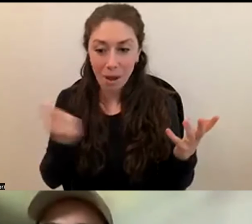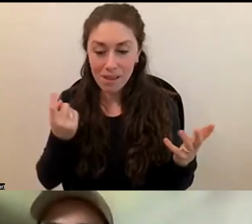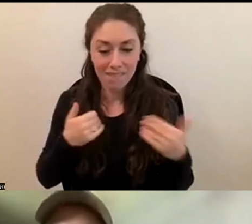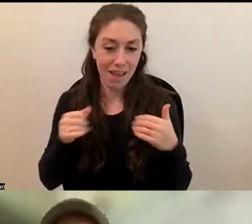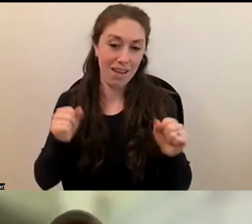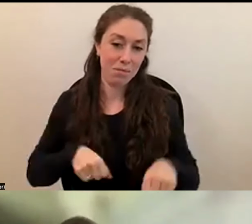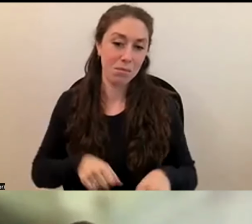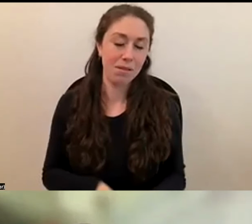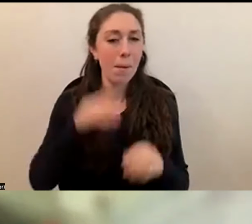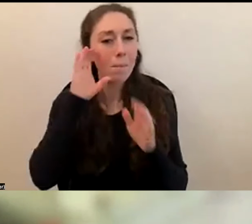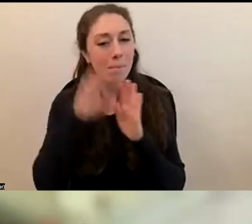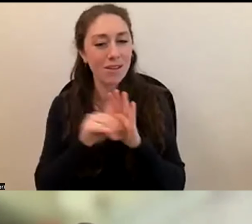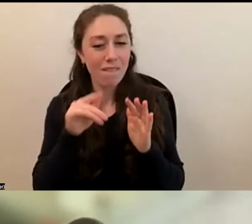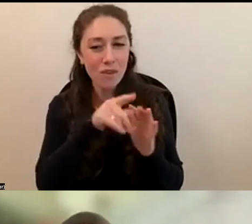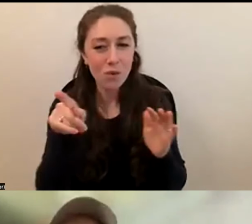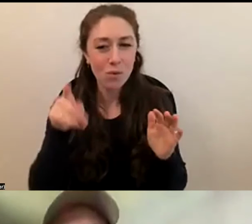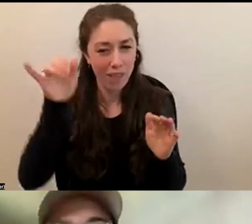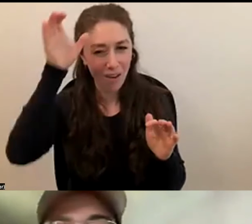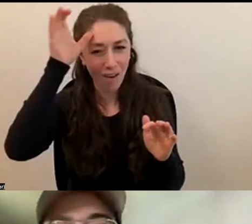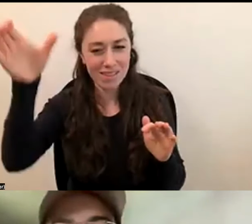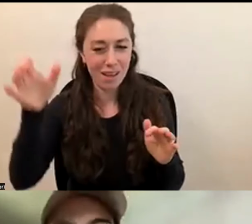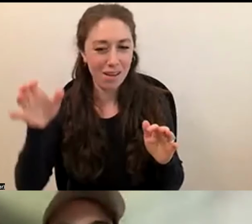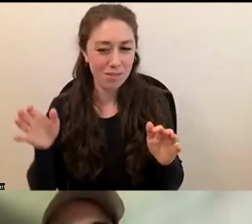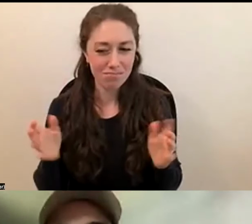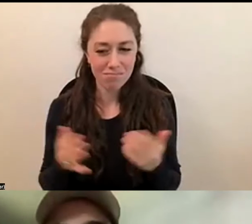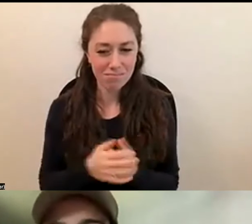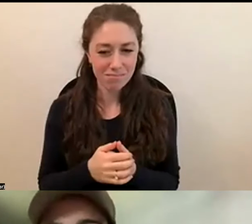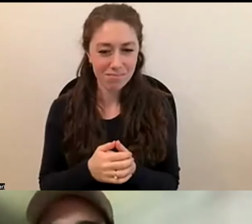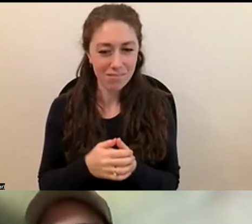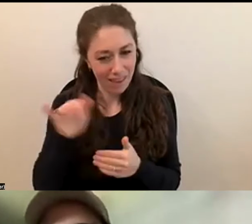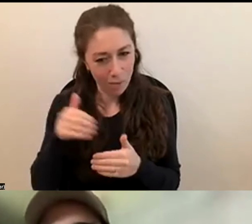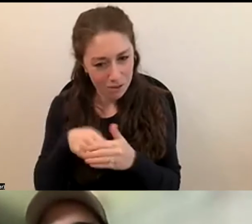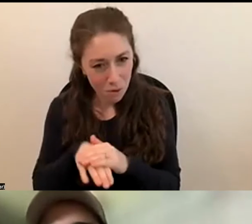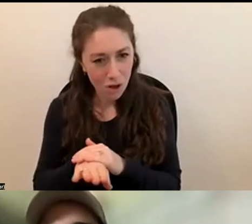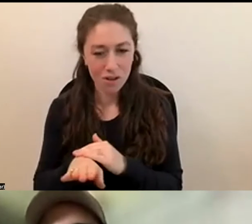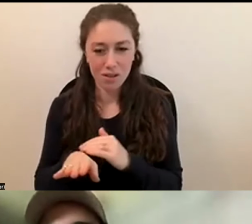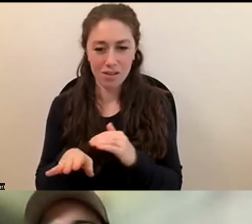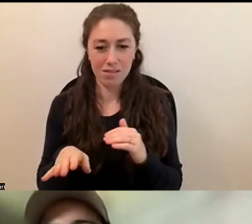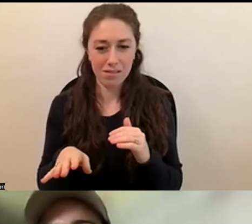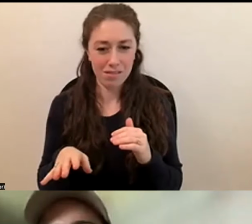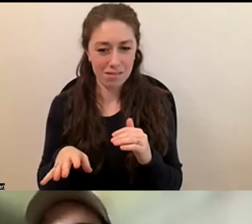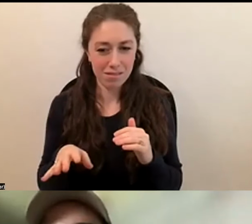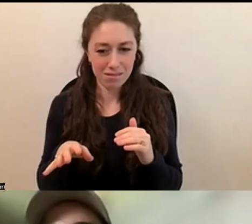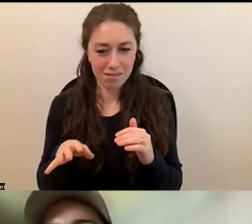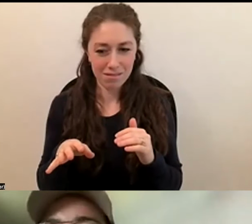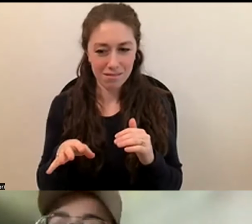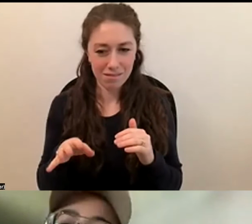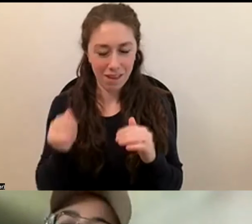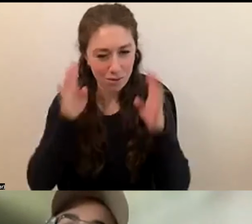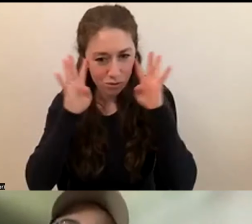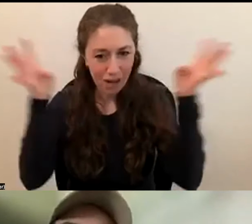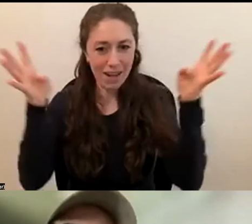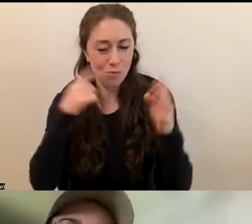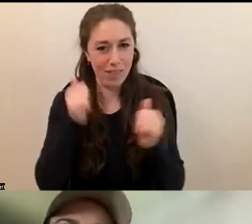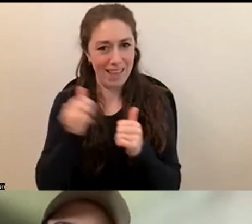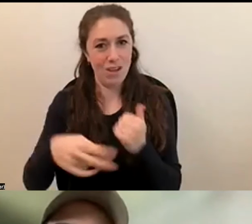You concept is where it was birthed through having all of this